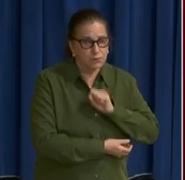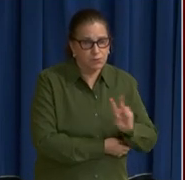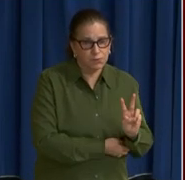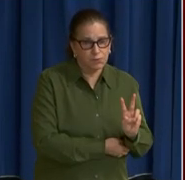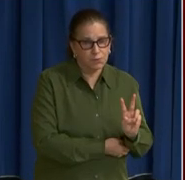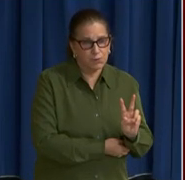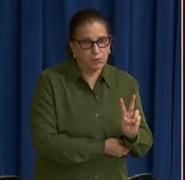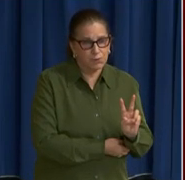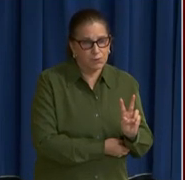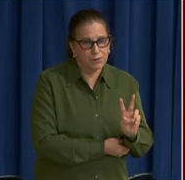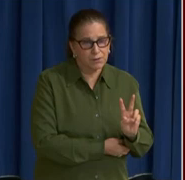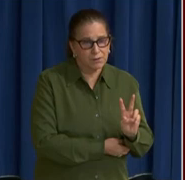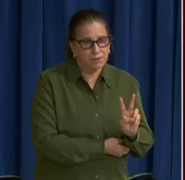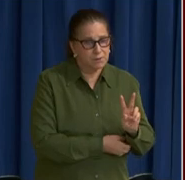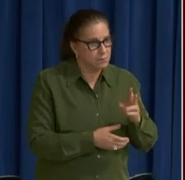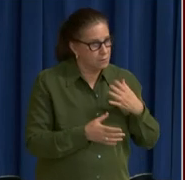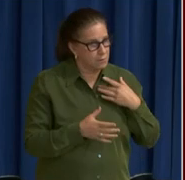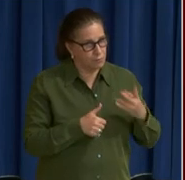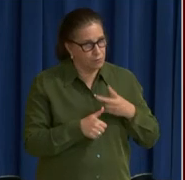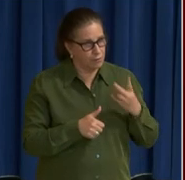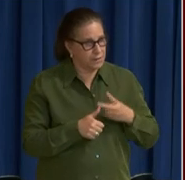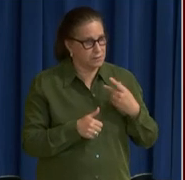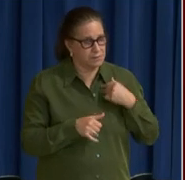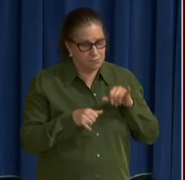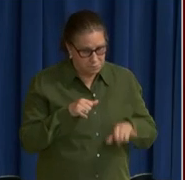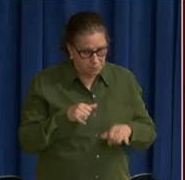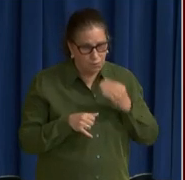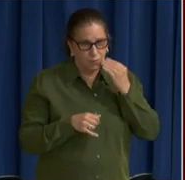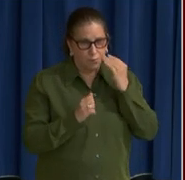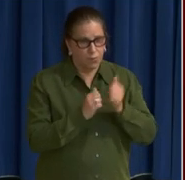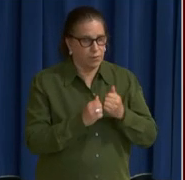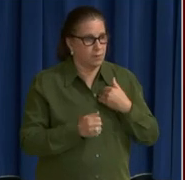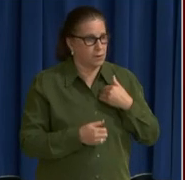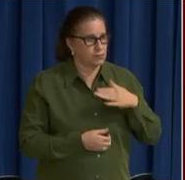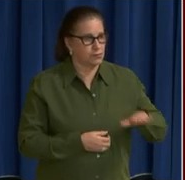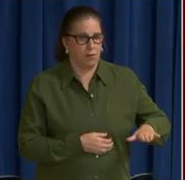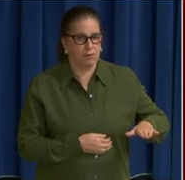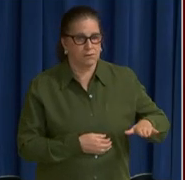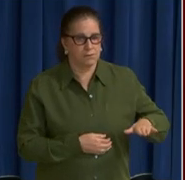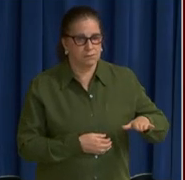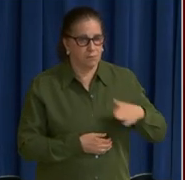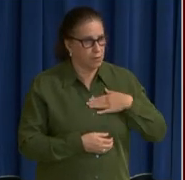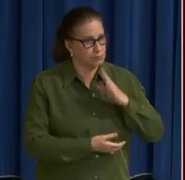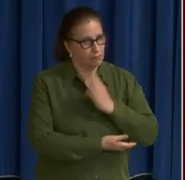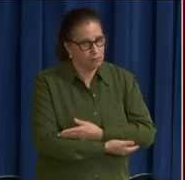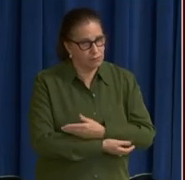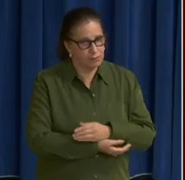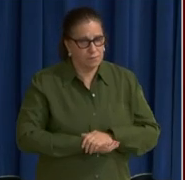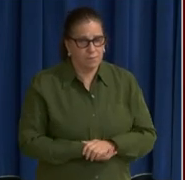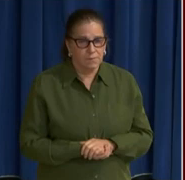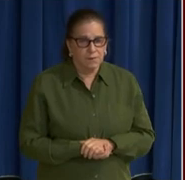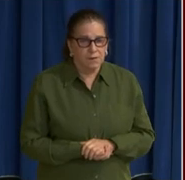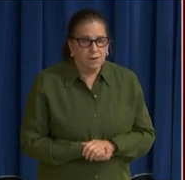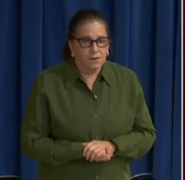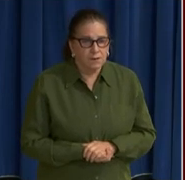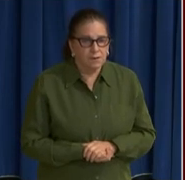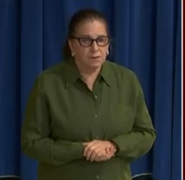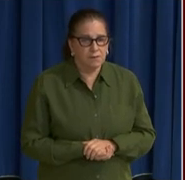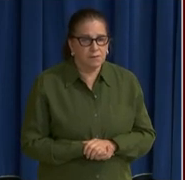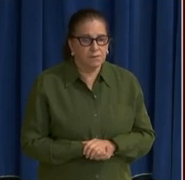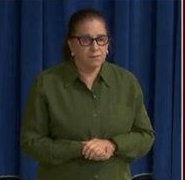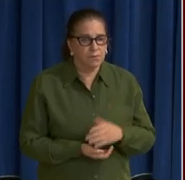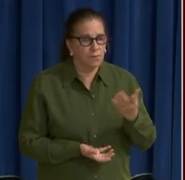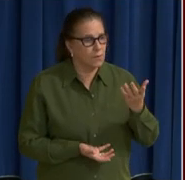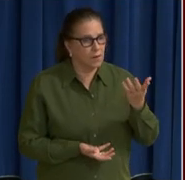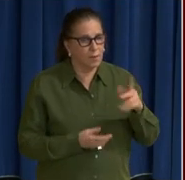Yes. Mayor Bowser, could you give us your thoughts on Governor Hogan giving a green light for Phase 3